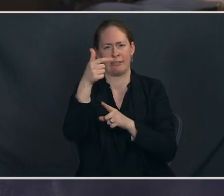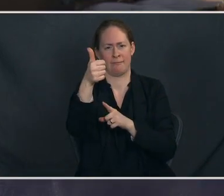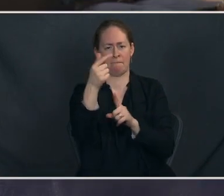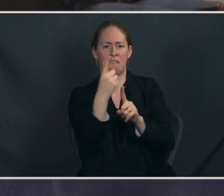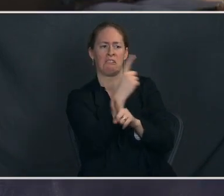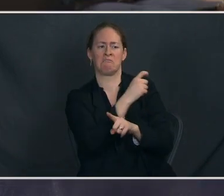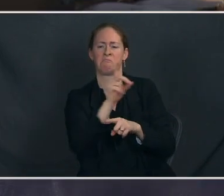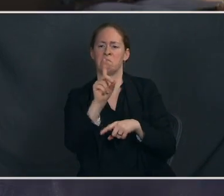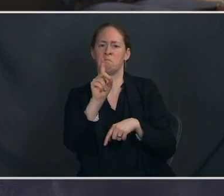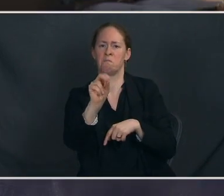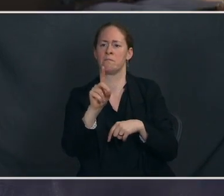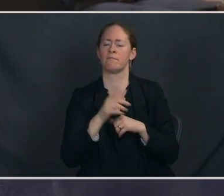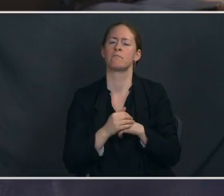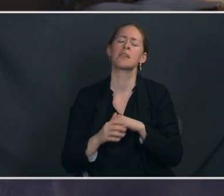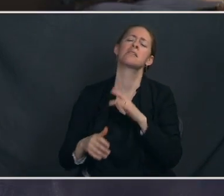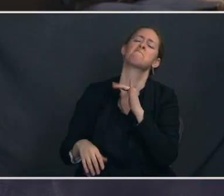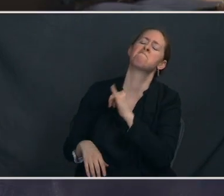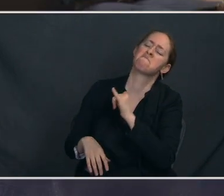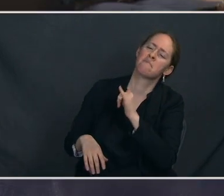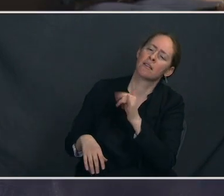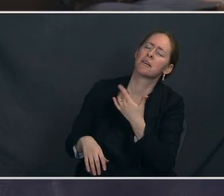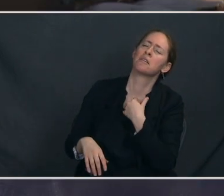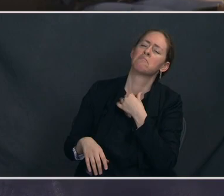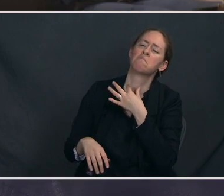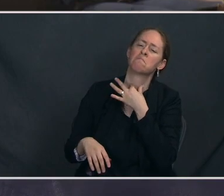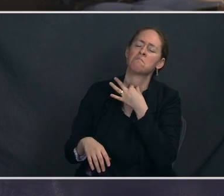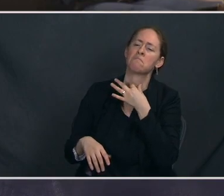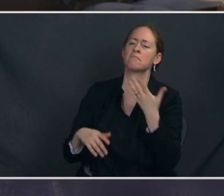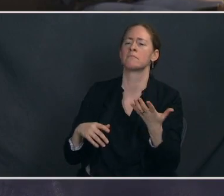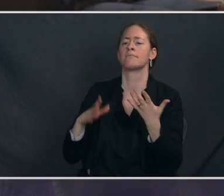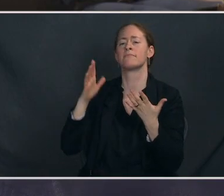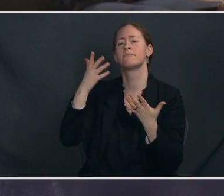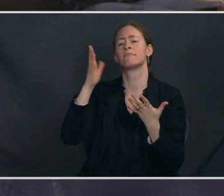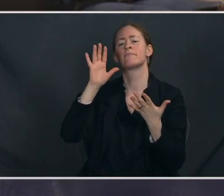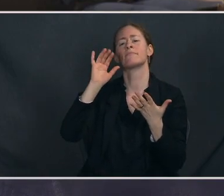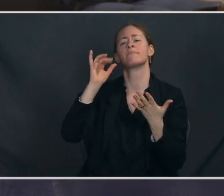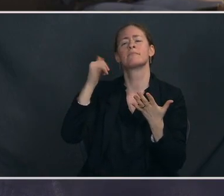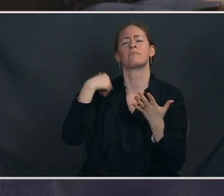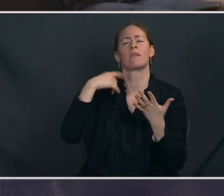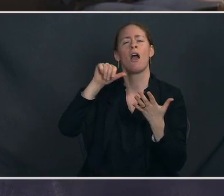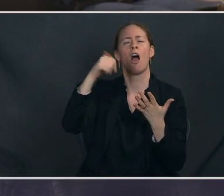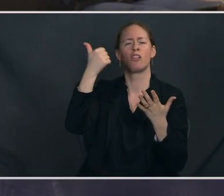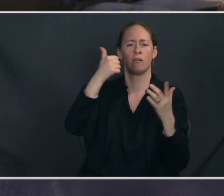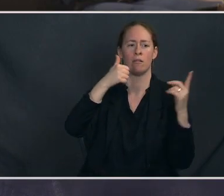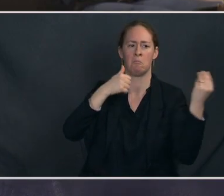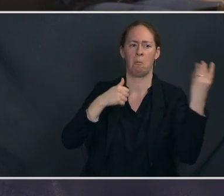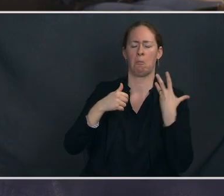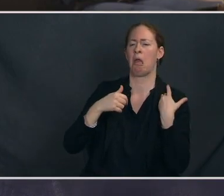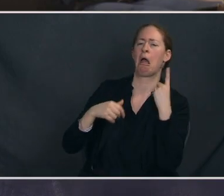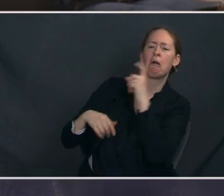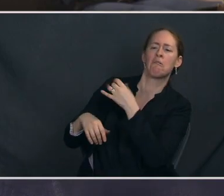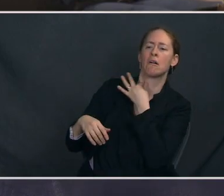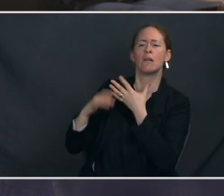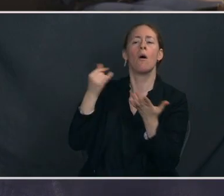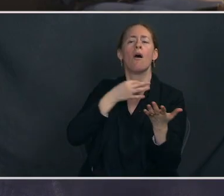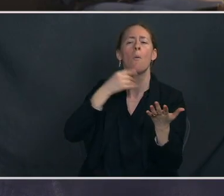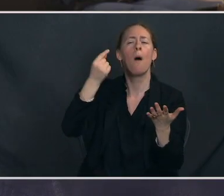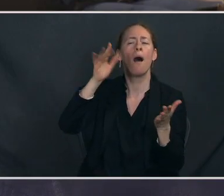sure. The administration's, this is for a reporter who can't be in the room, what are the administration's plans for Guantanamo and